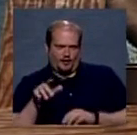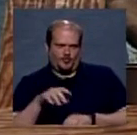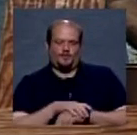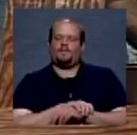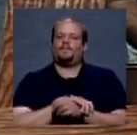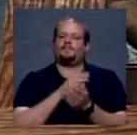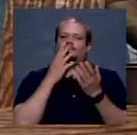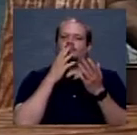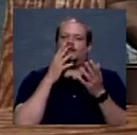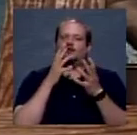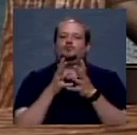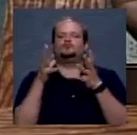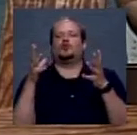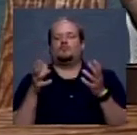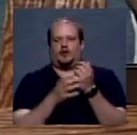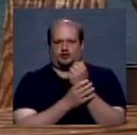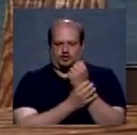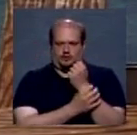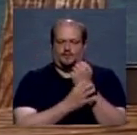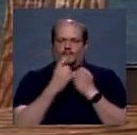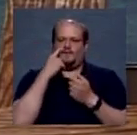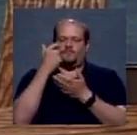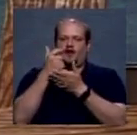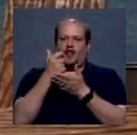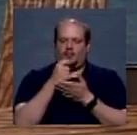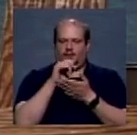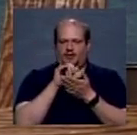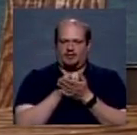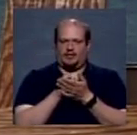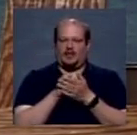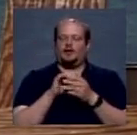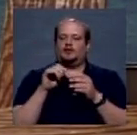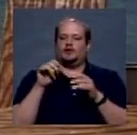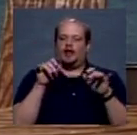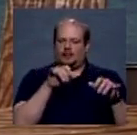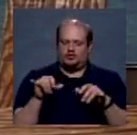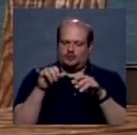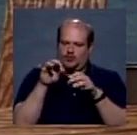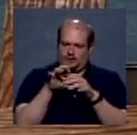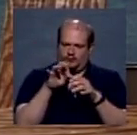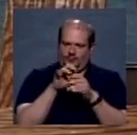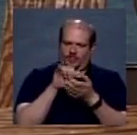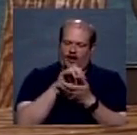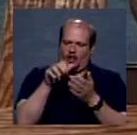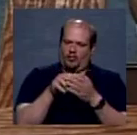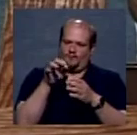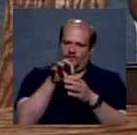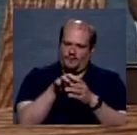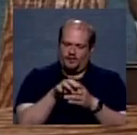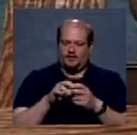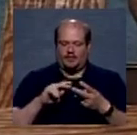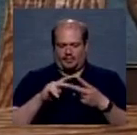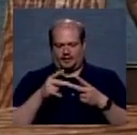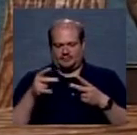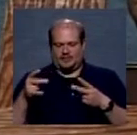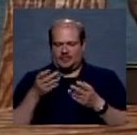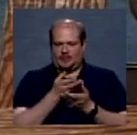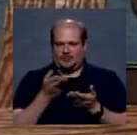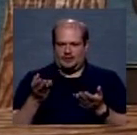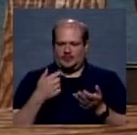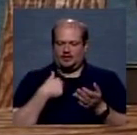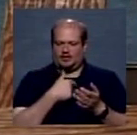Thank you so very much for helping that be a unanimous vote that you all cast. The second thing that I wanted